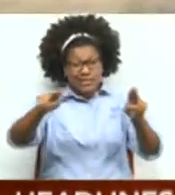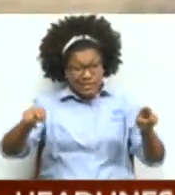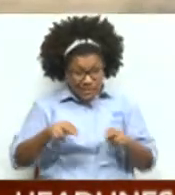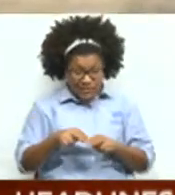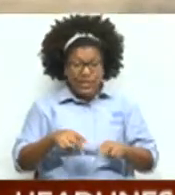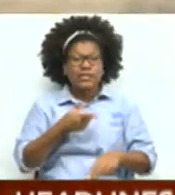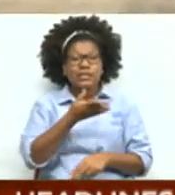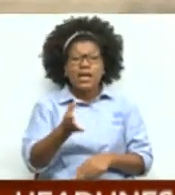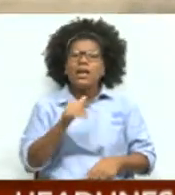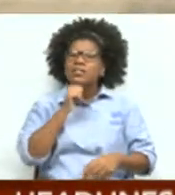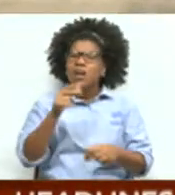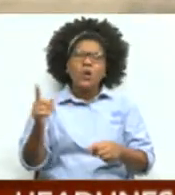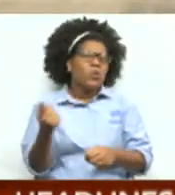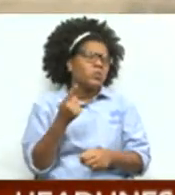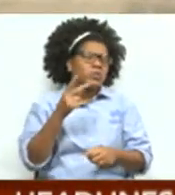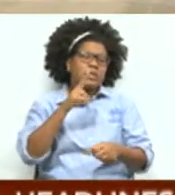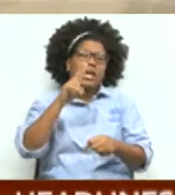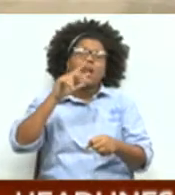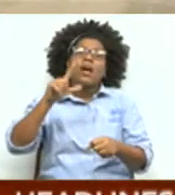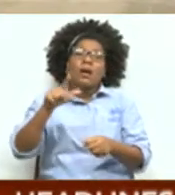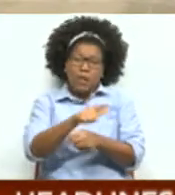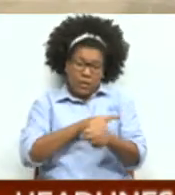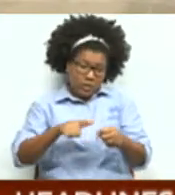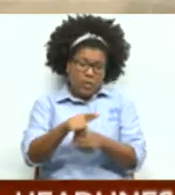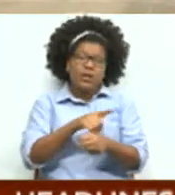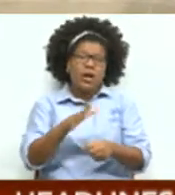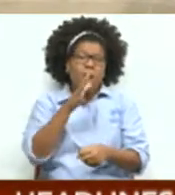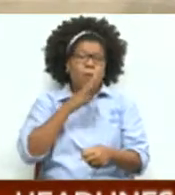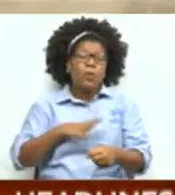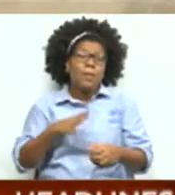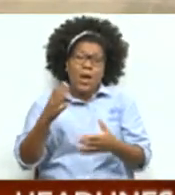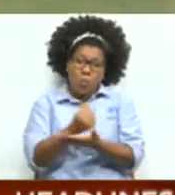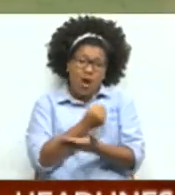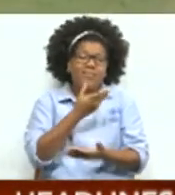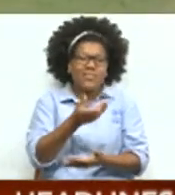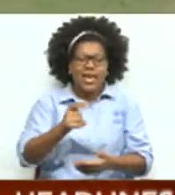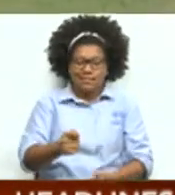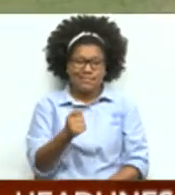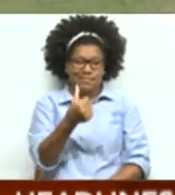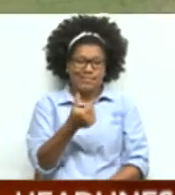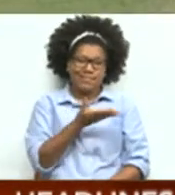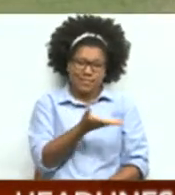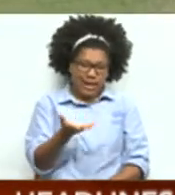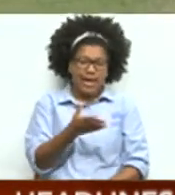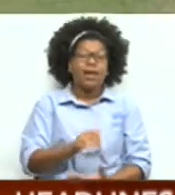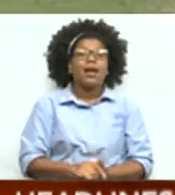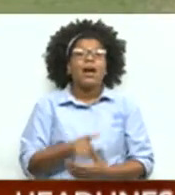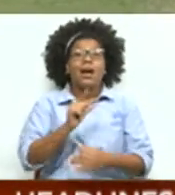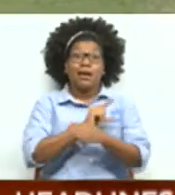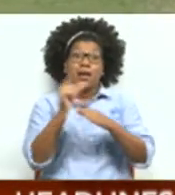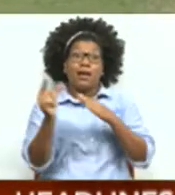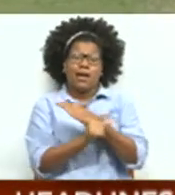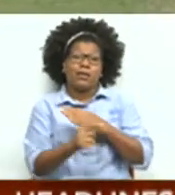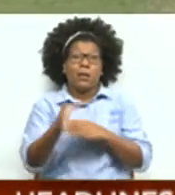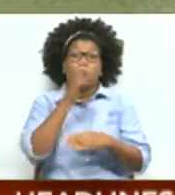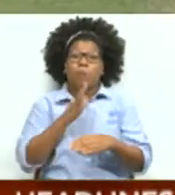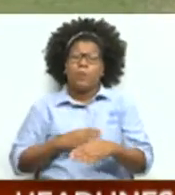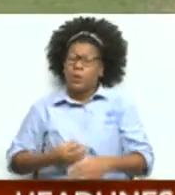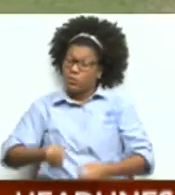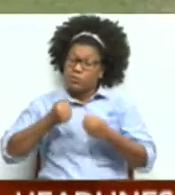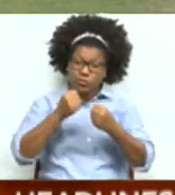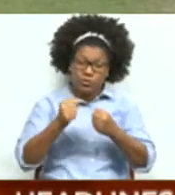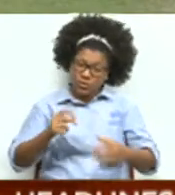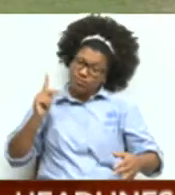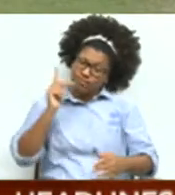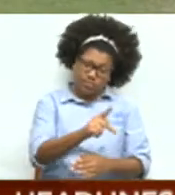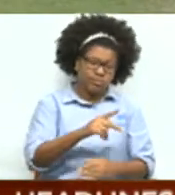at Warner Park, Bastille, as they were humbled by the Guyana women. Batting first, TNT were bowled out for a small total